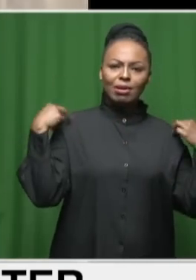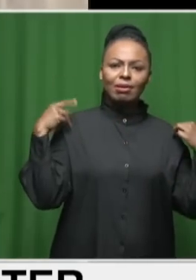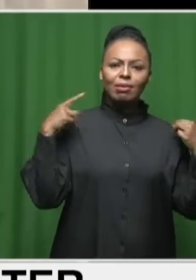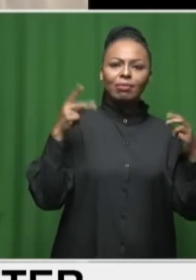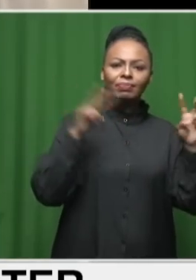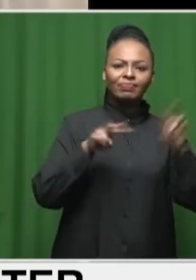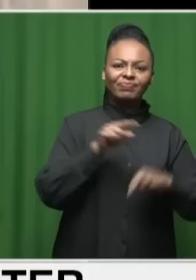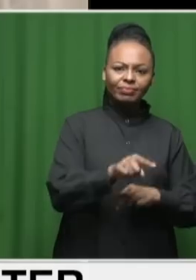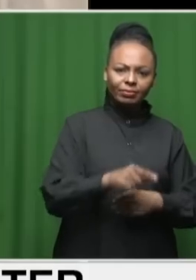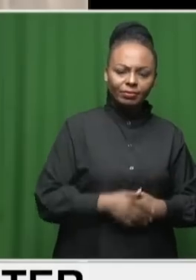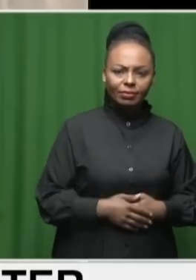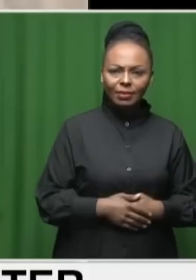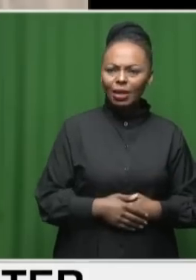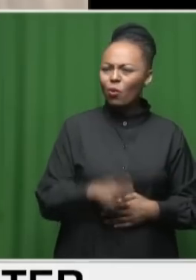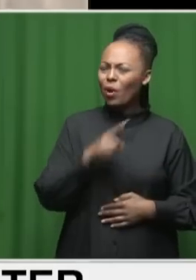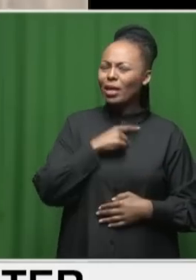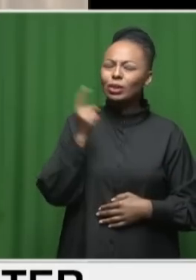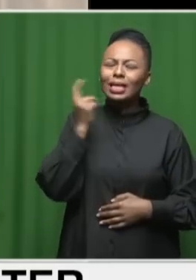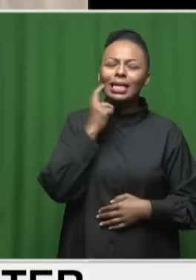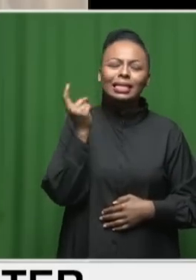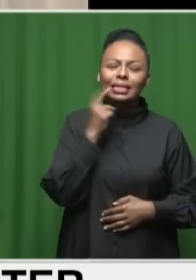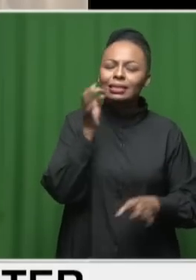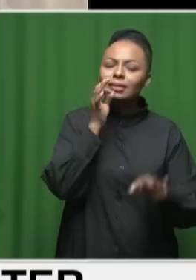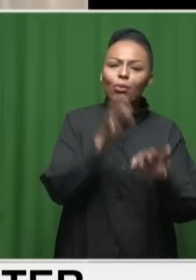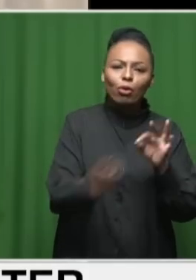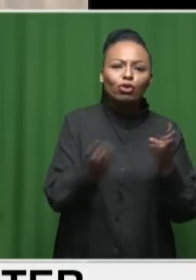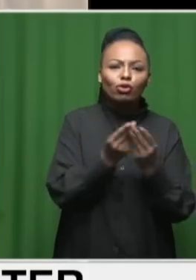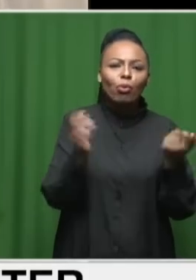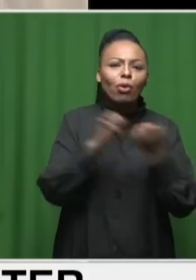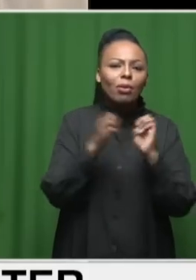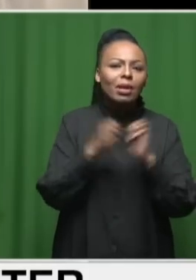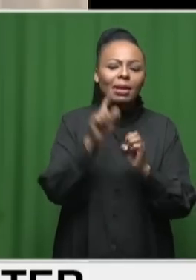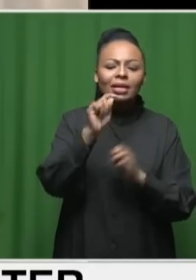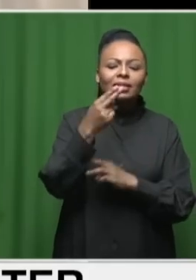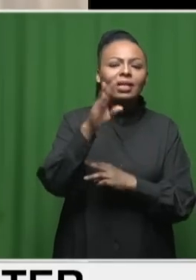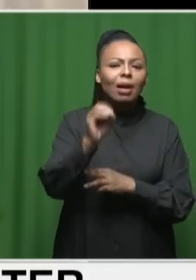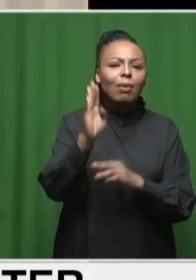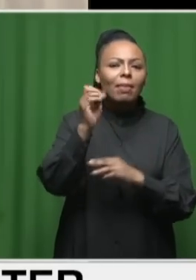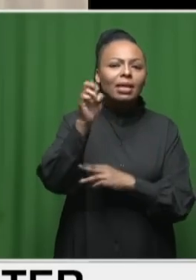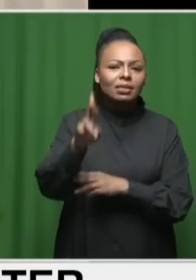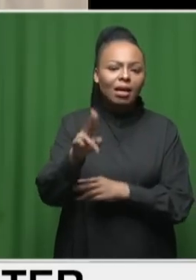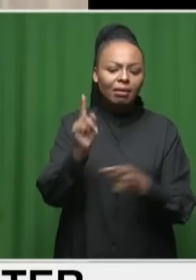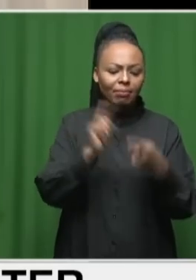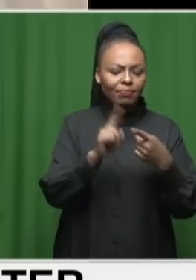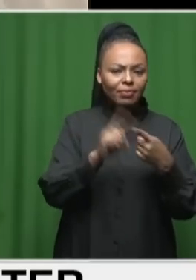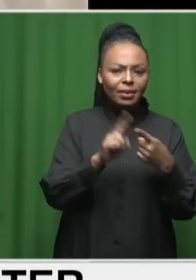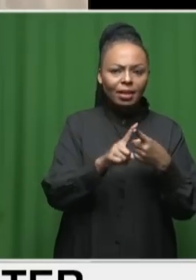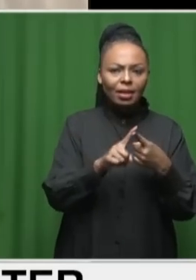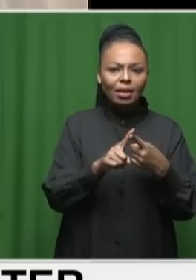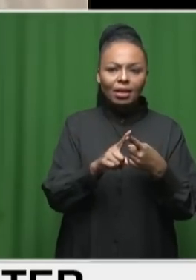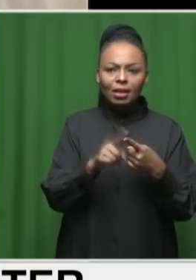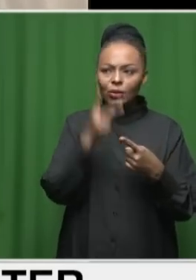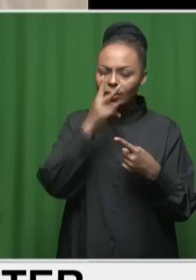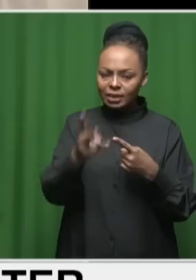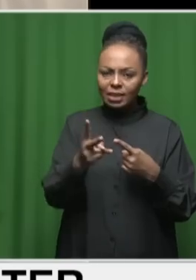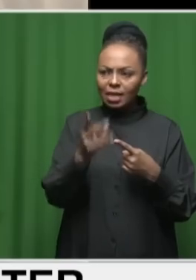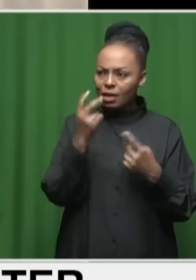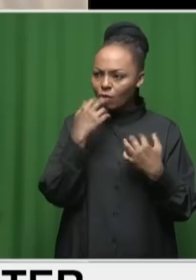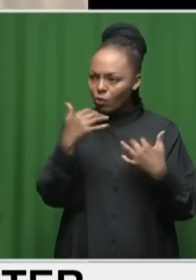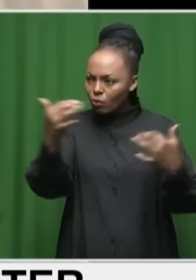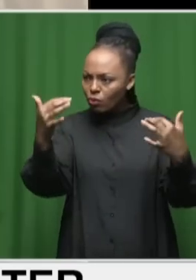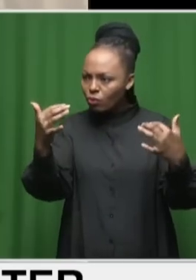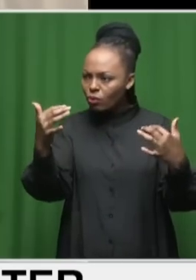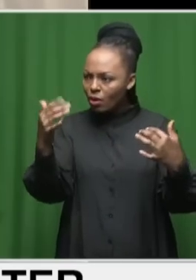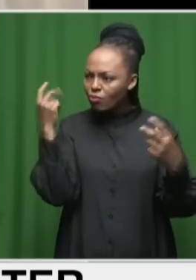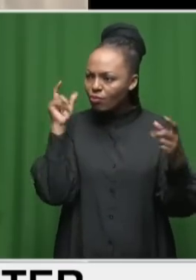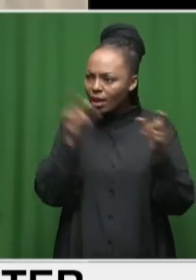Thabo Bester saga, because there's just 4 points you look at. Number one, you look at the roll call, as I said. Number two,